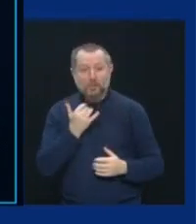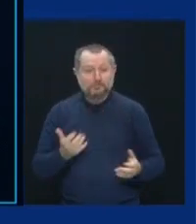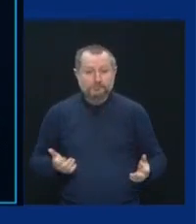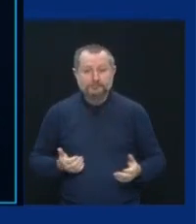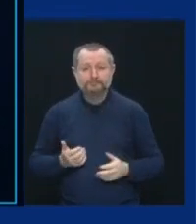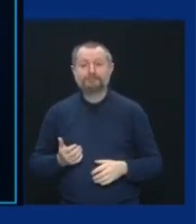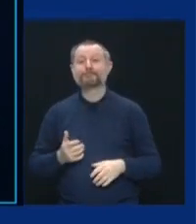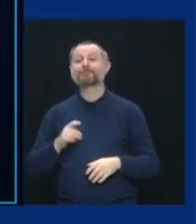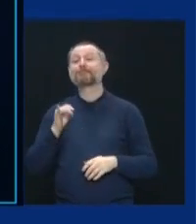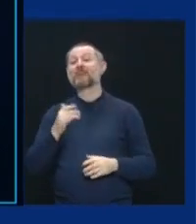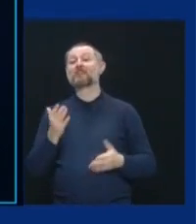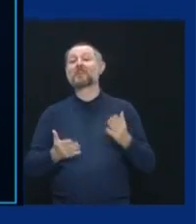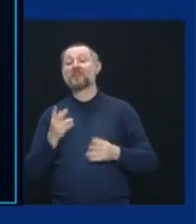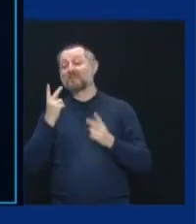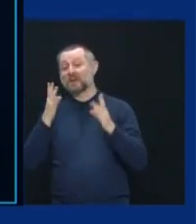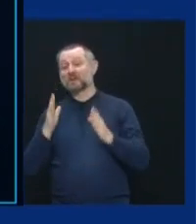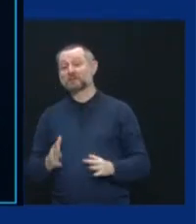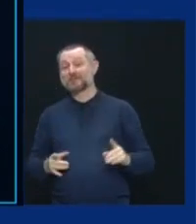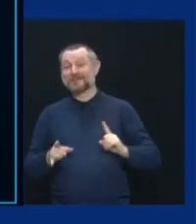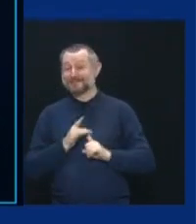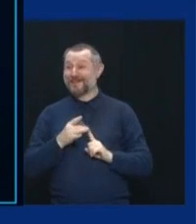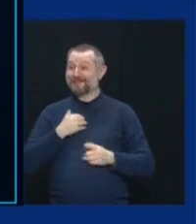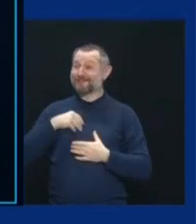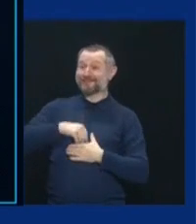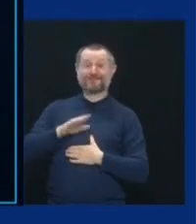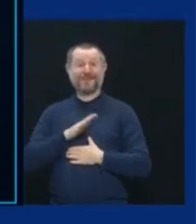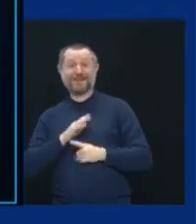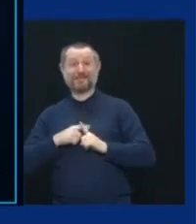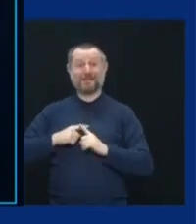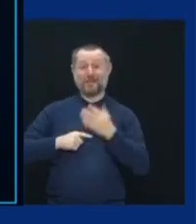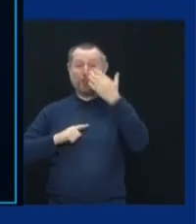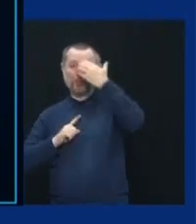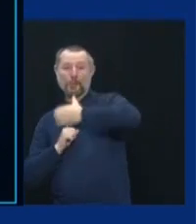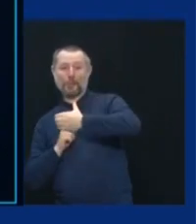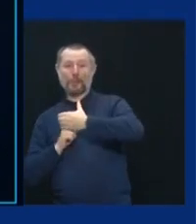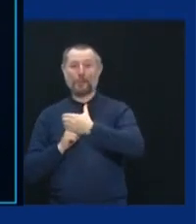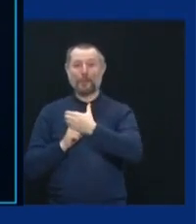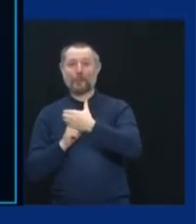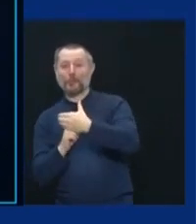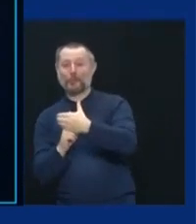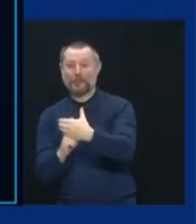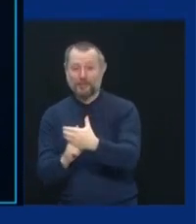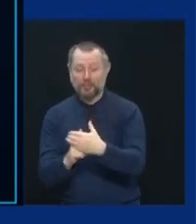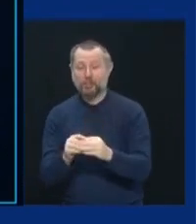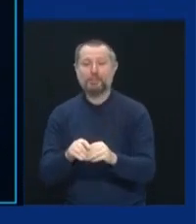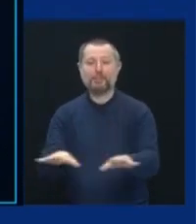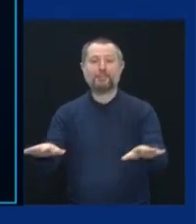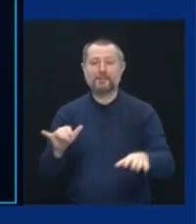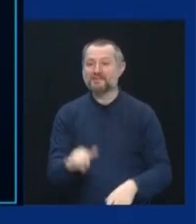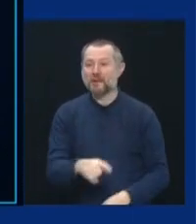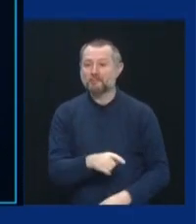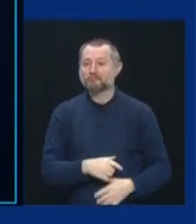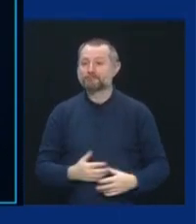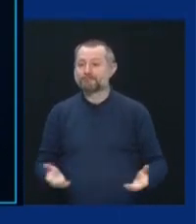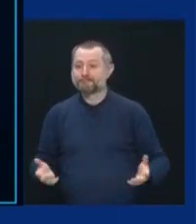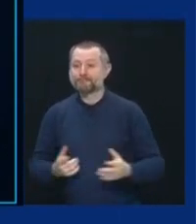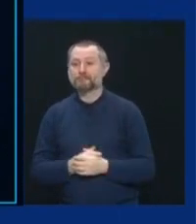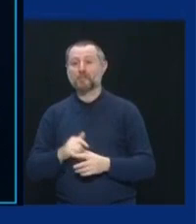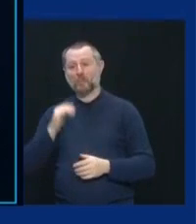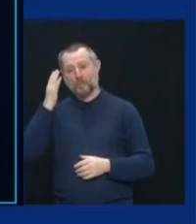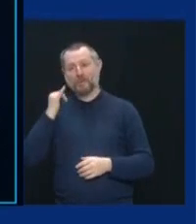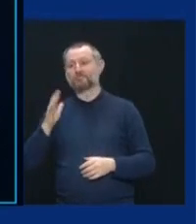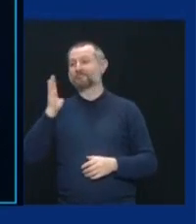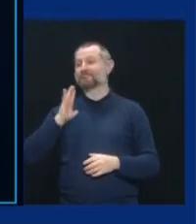visitors brought it in and didn't know they were contagious because the guidance was you can only